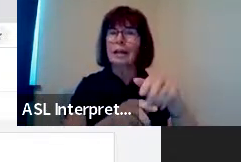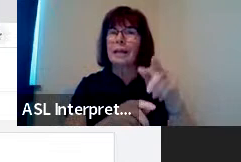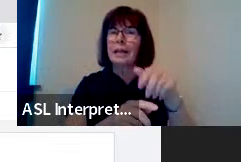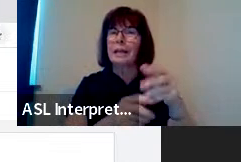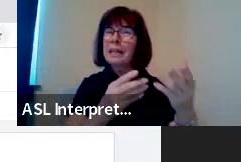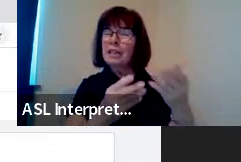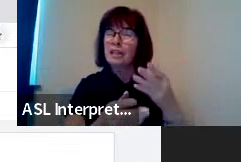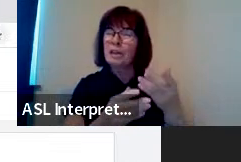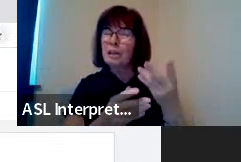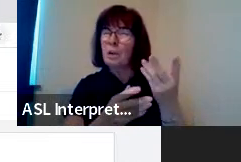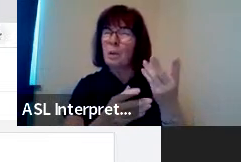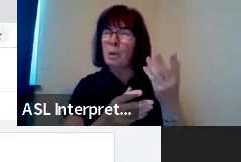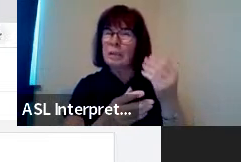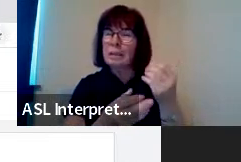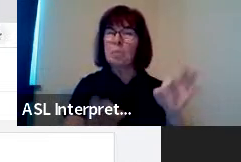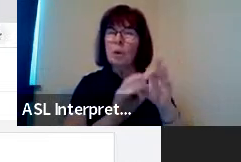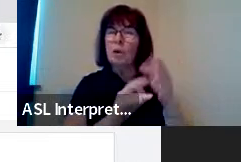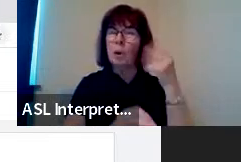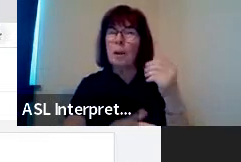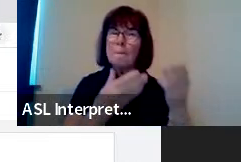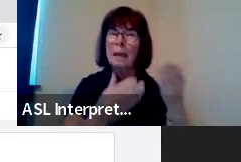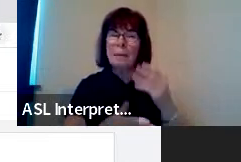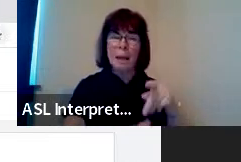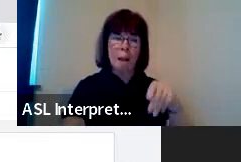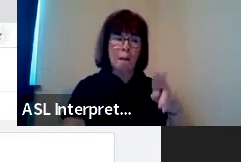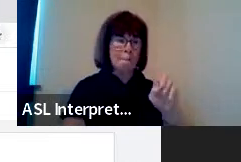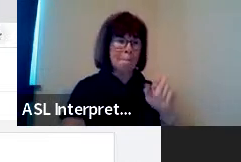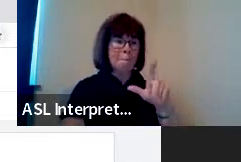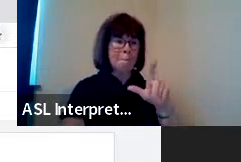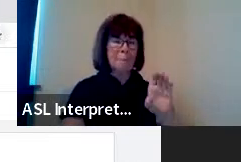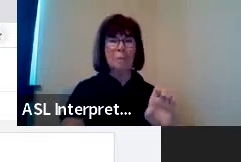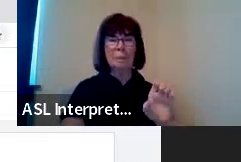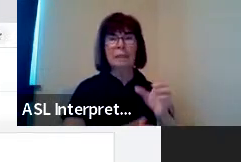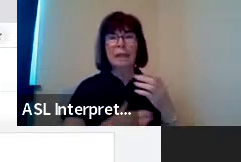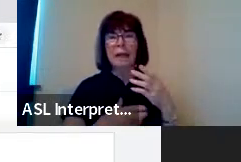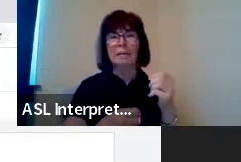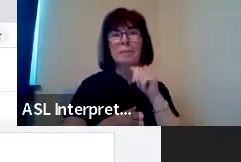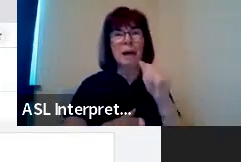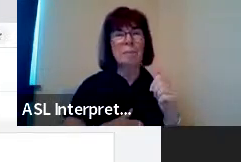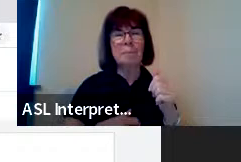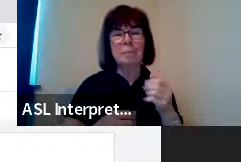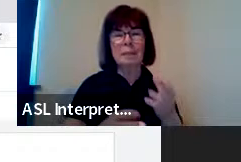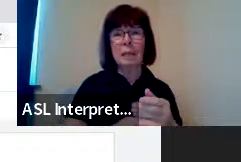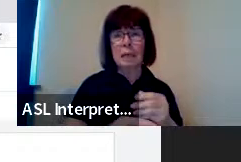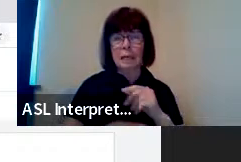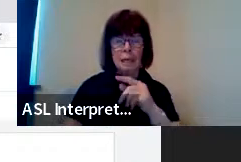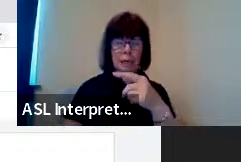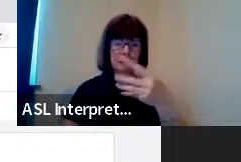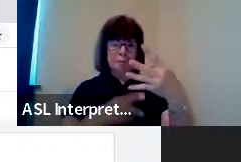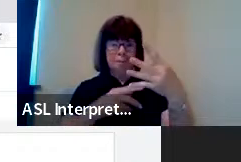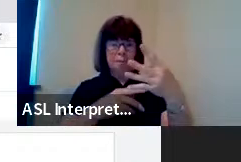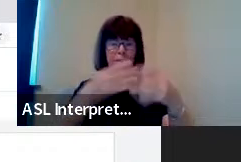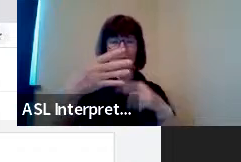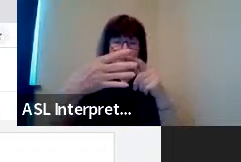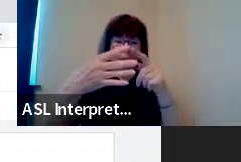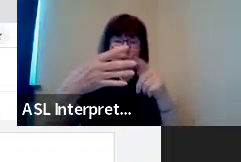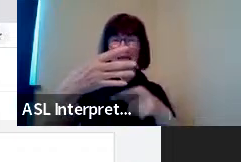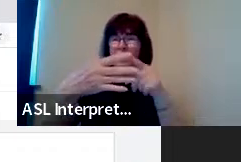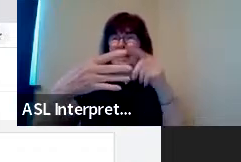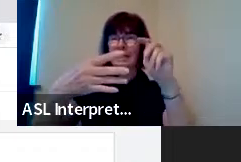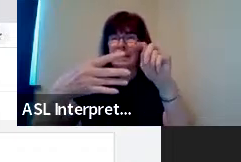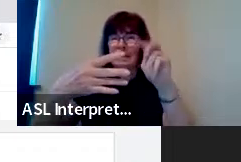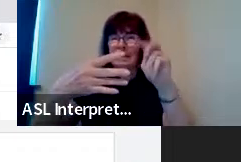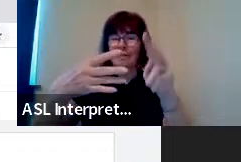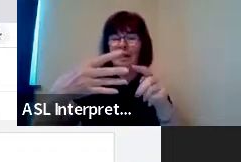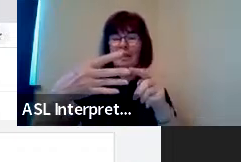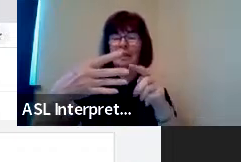be messaging accurately. So television is number 1 by far. Second thing is social media. Third is friends and family. And then the